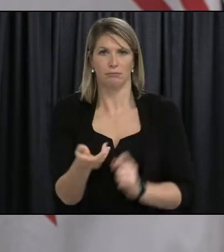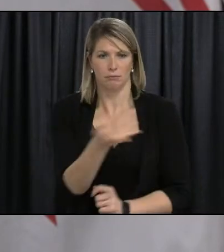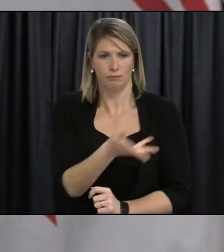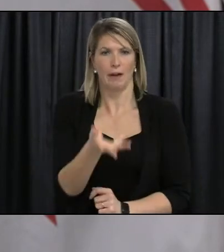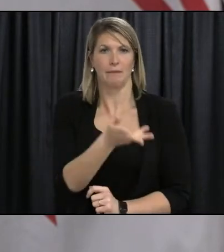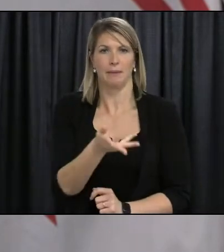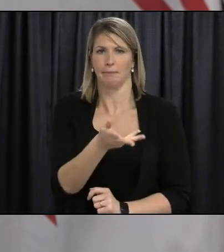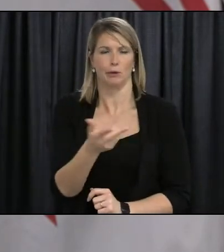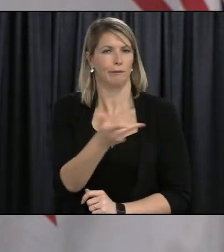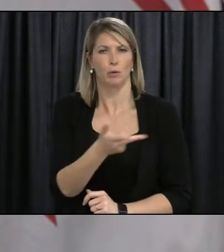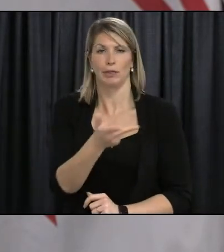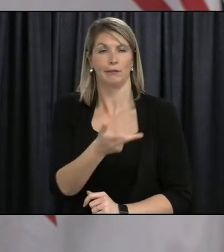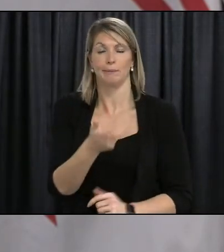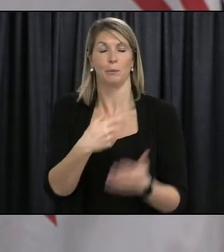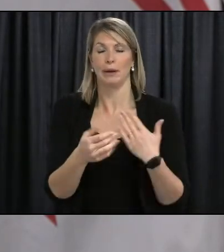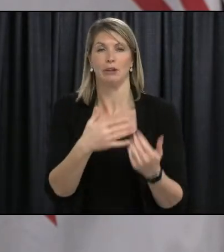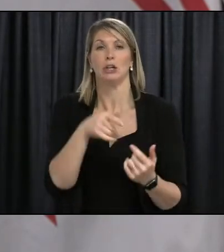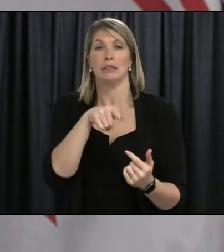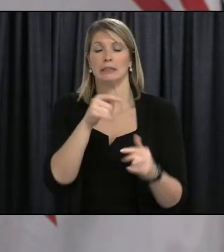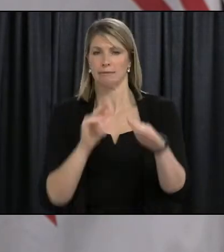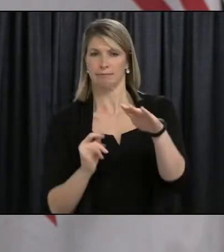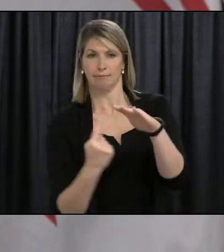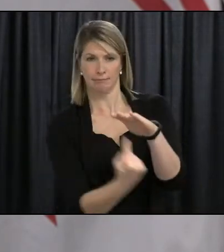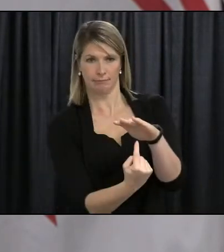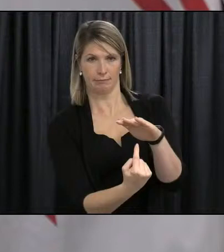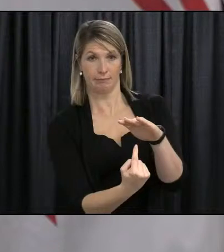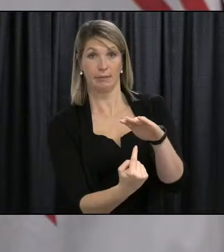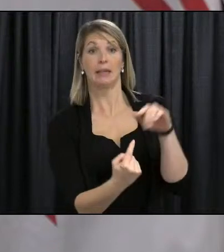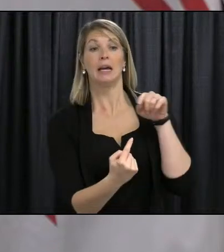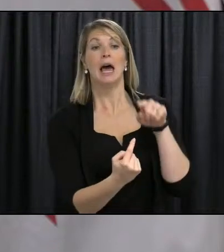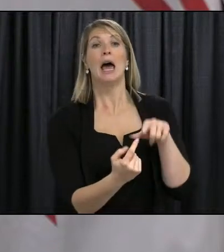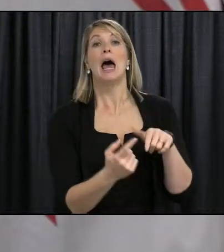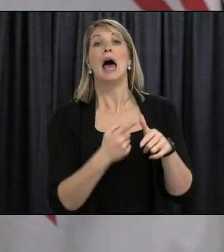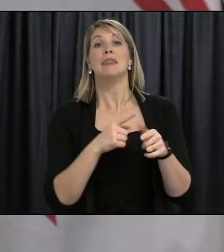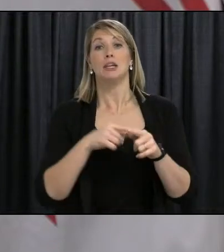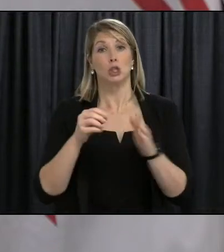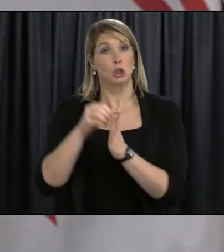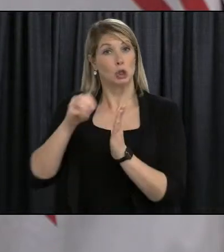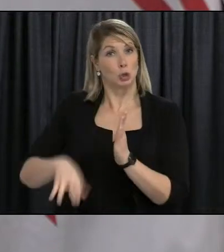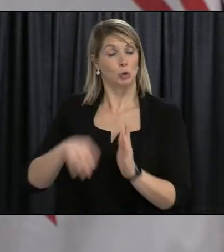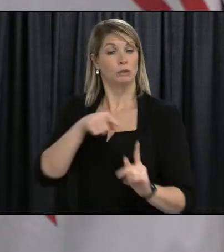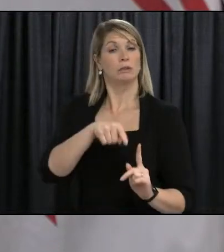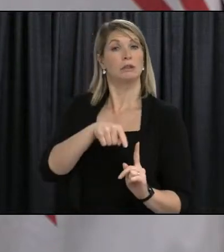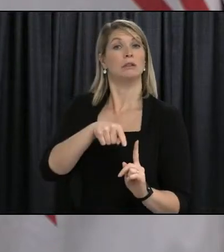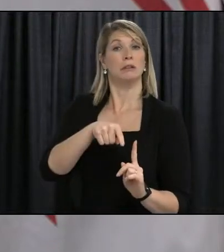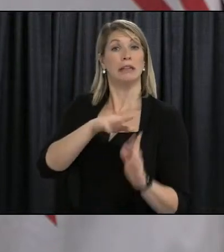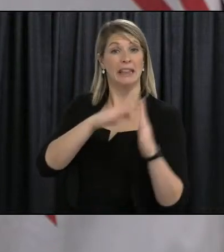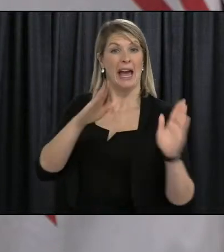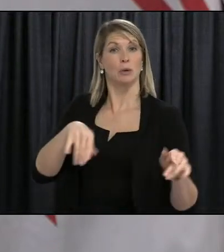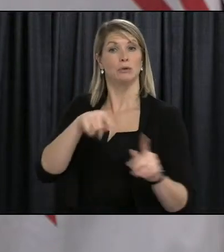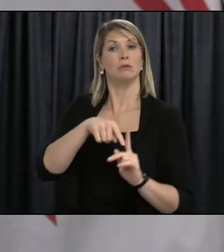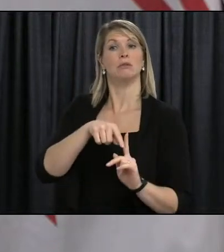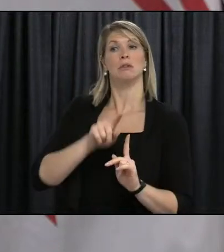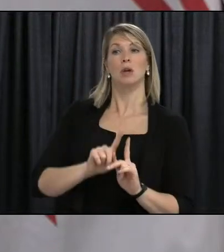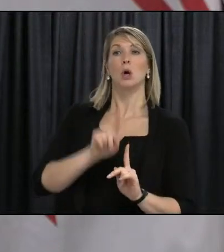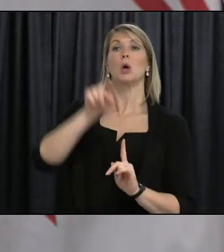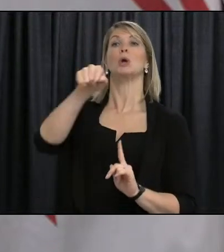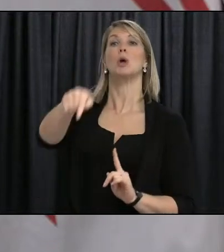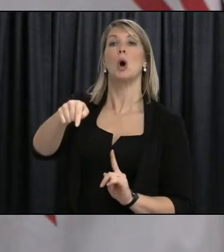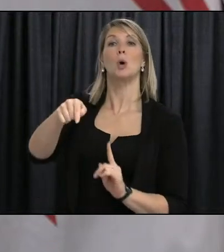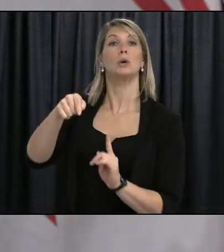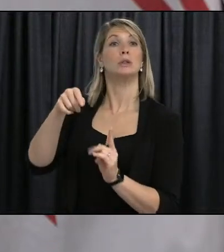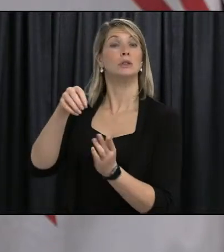The first thing they would look at it within the class, they would find out who was in the class. They'd get class